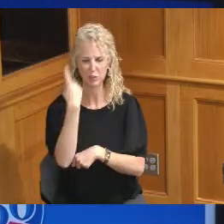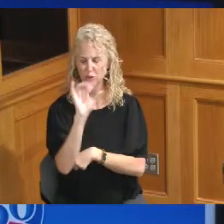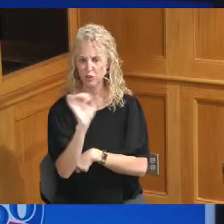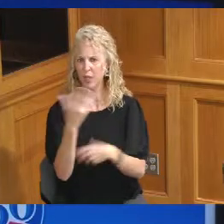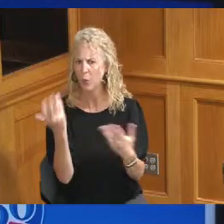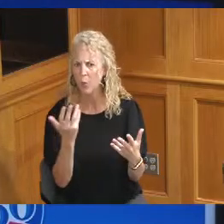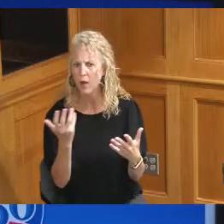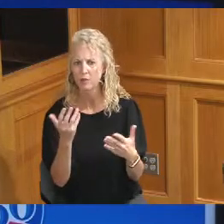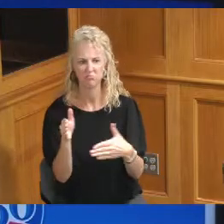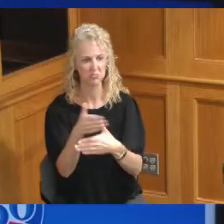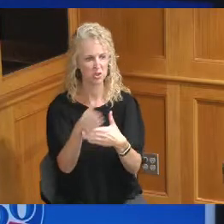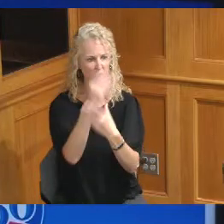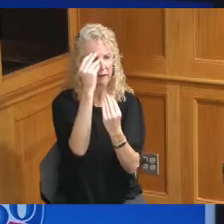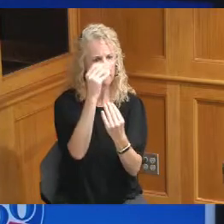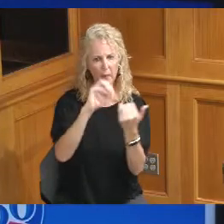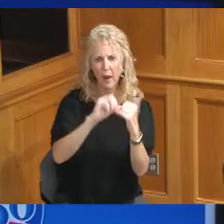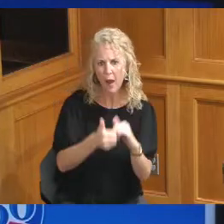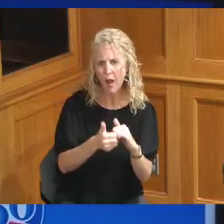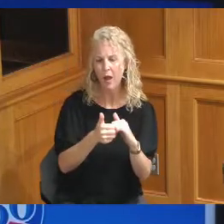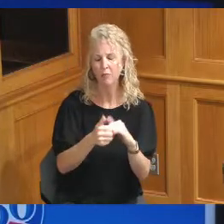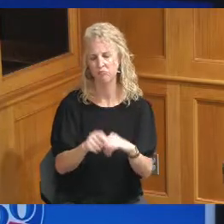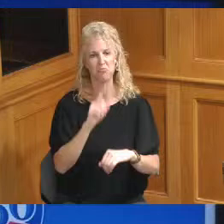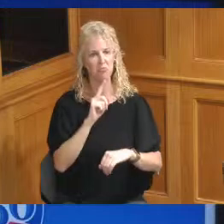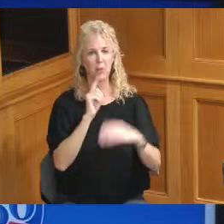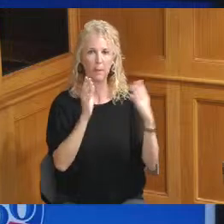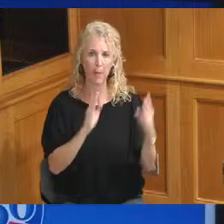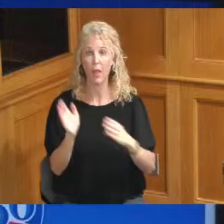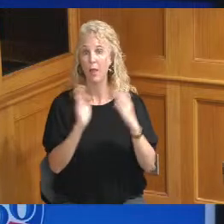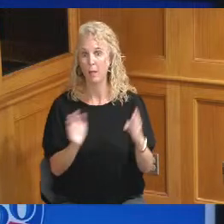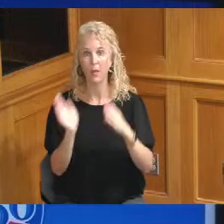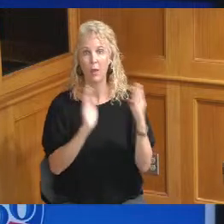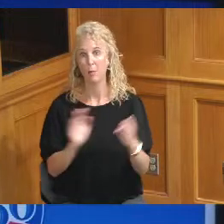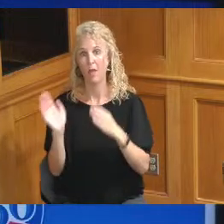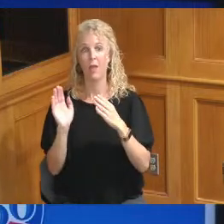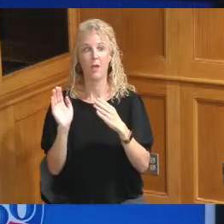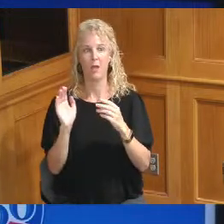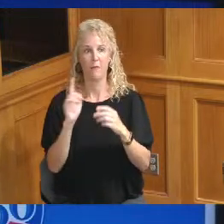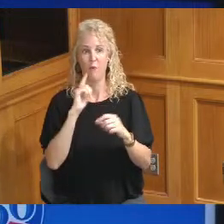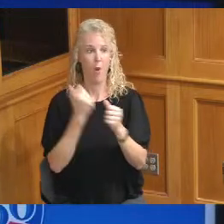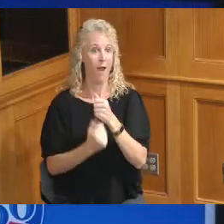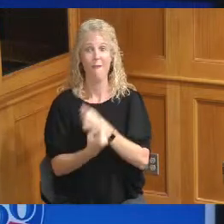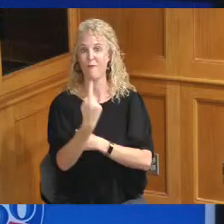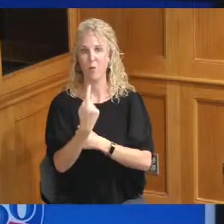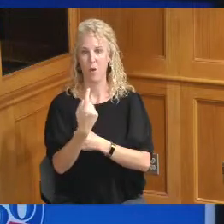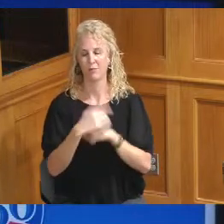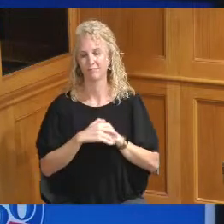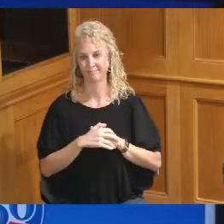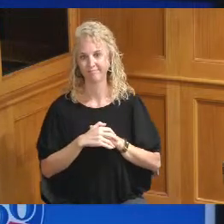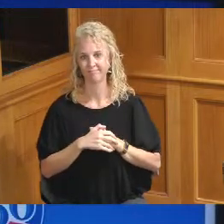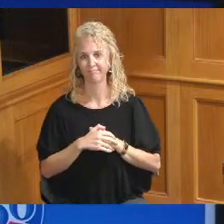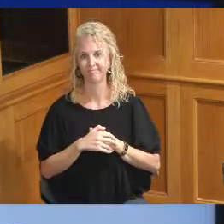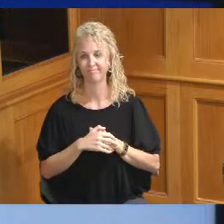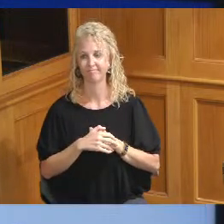information out, to really plan events both big and small for our entire community?